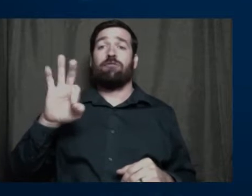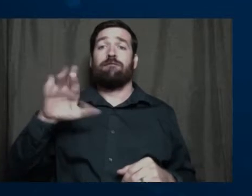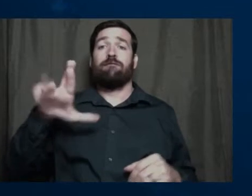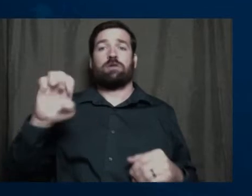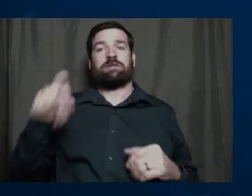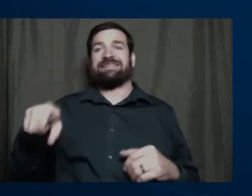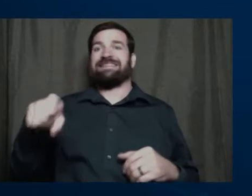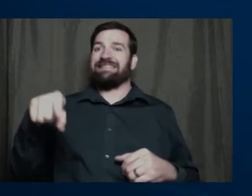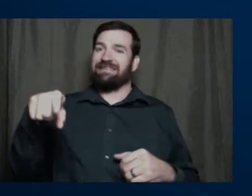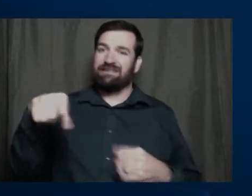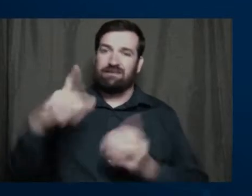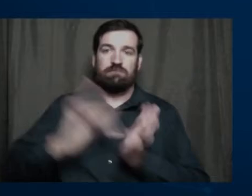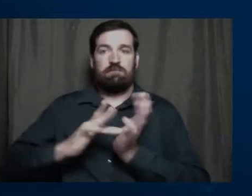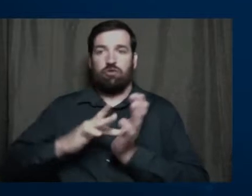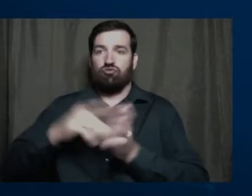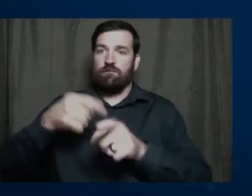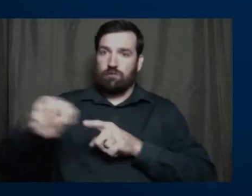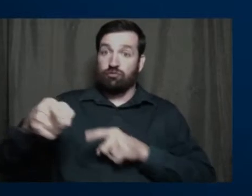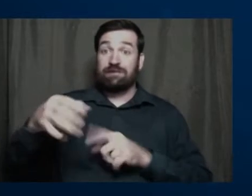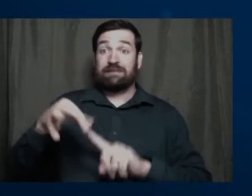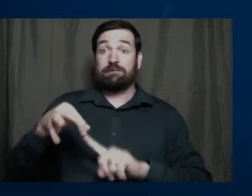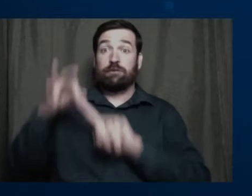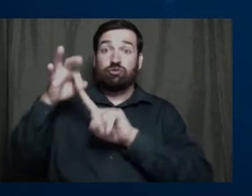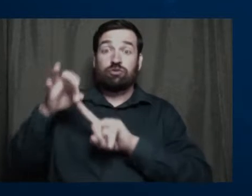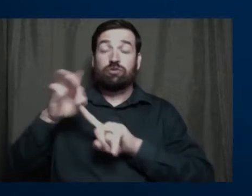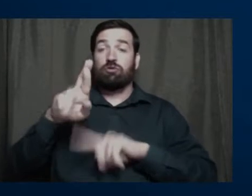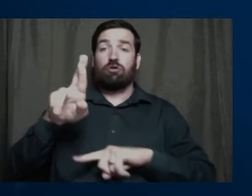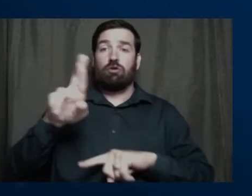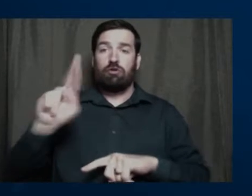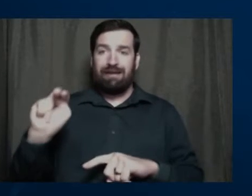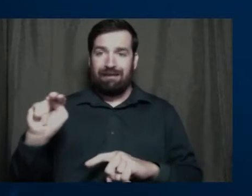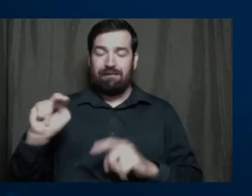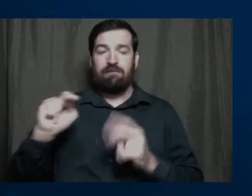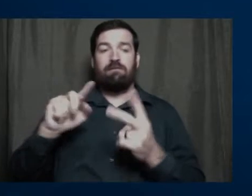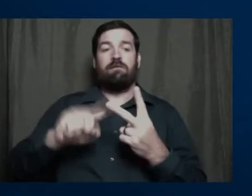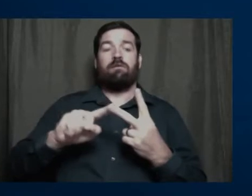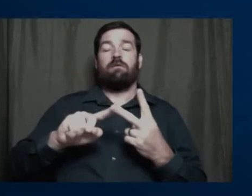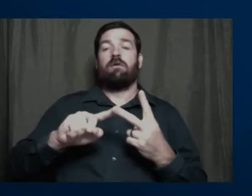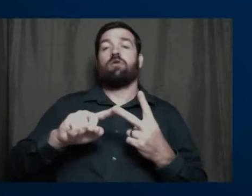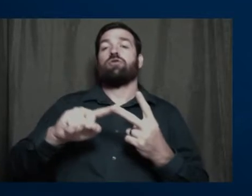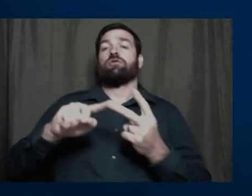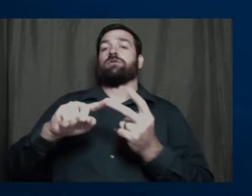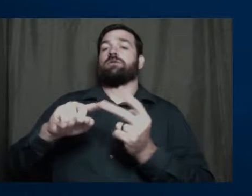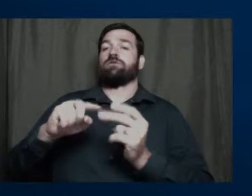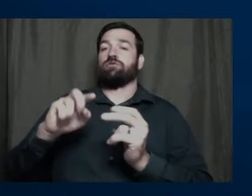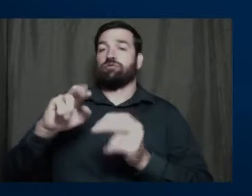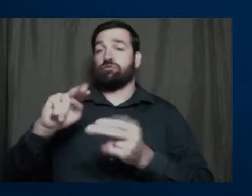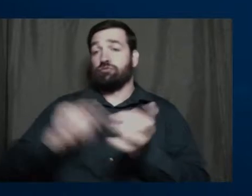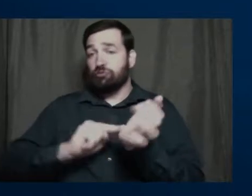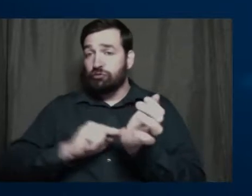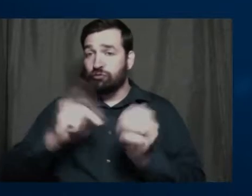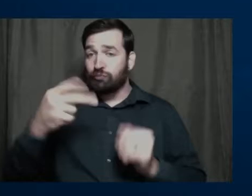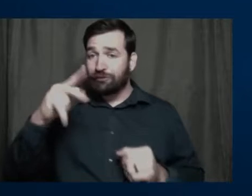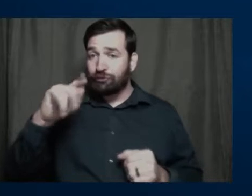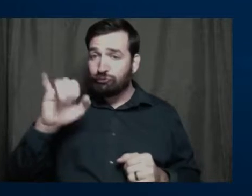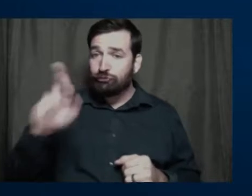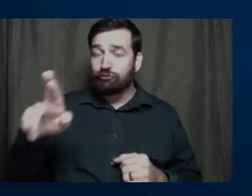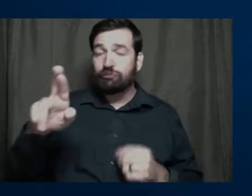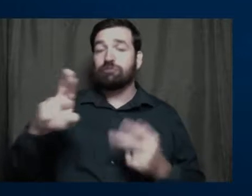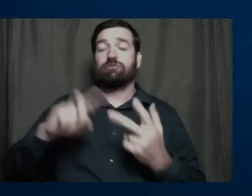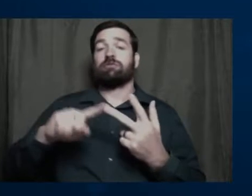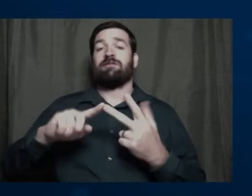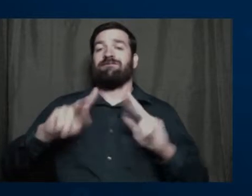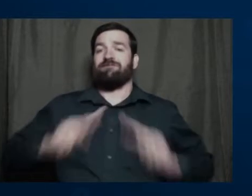professionals, especially registered nurses, nurse practitioners, and respiratory therapists. They need these folks to deploy to numerous